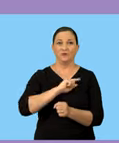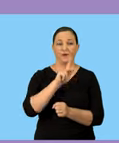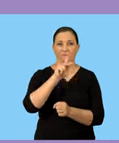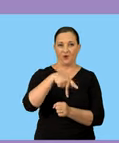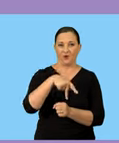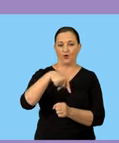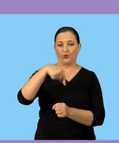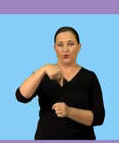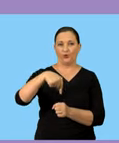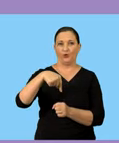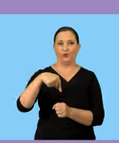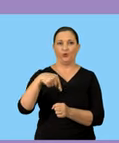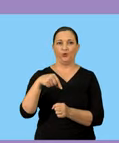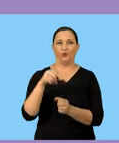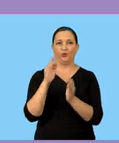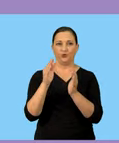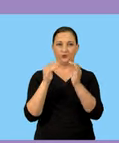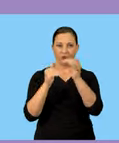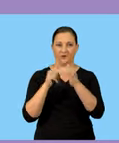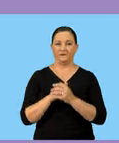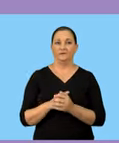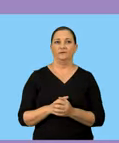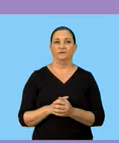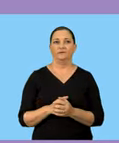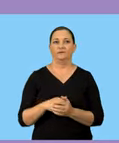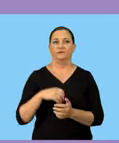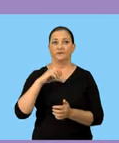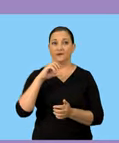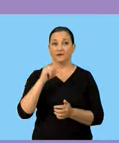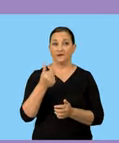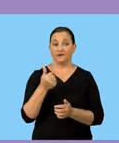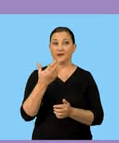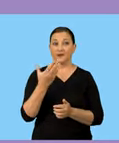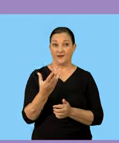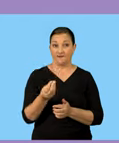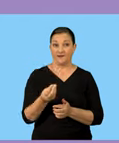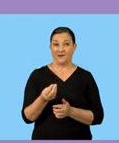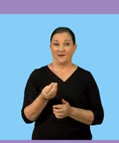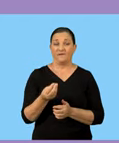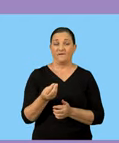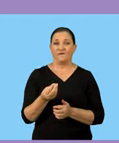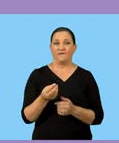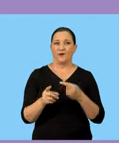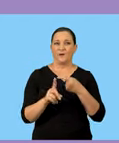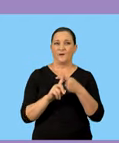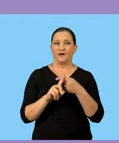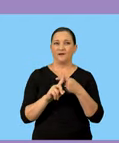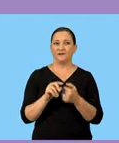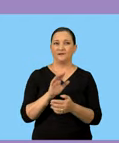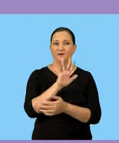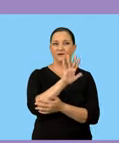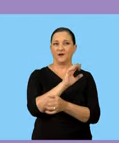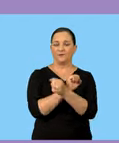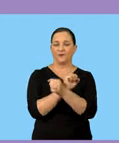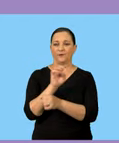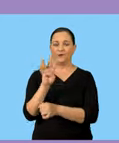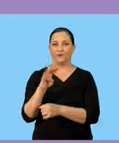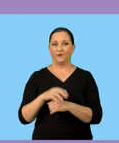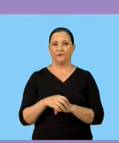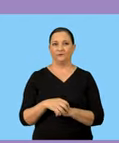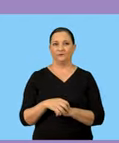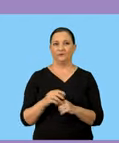going to write them as they are, and that is pq squared. And then we have, so we